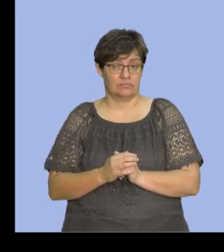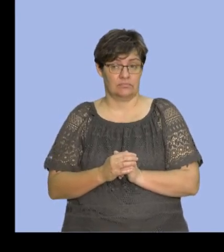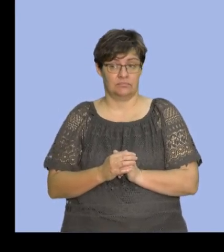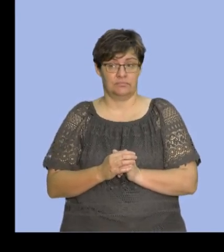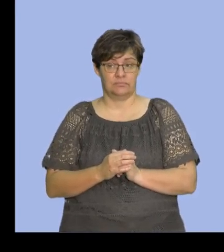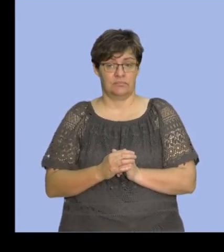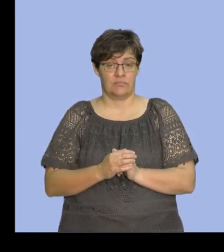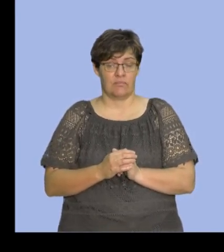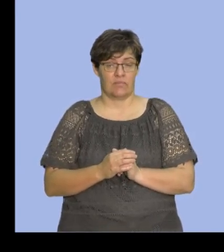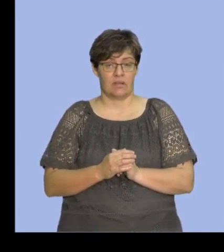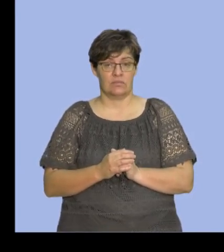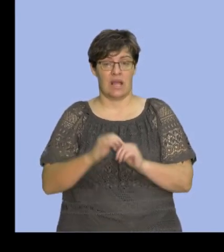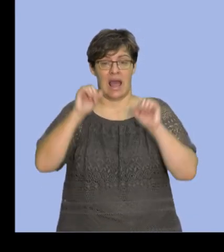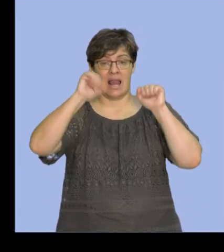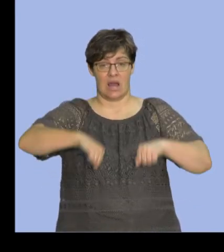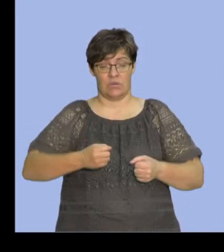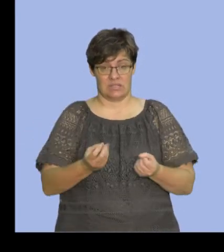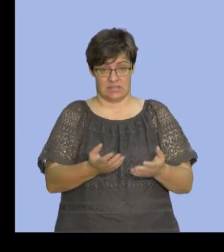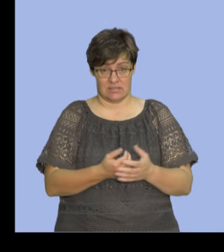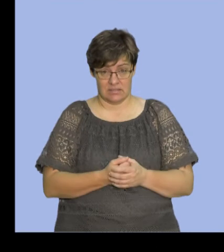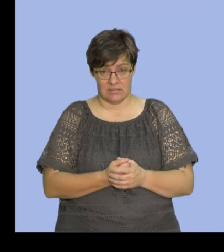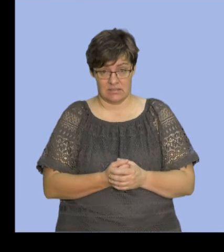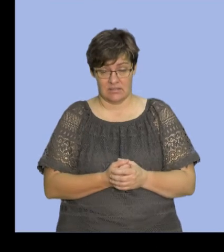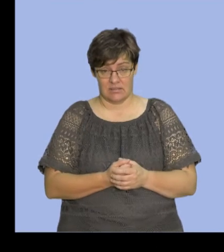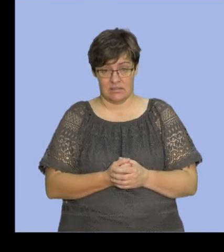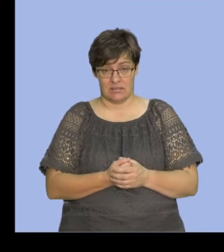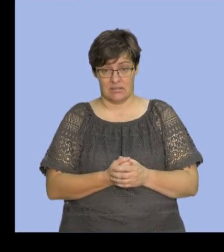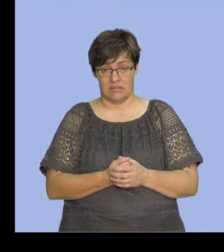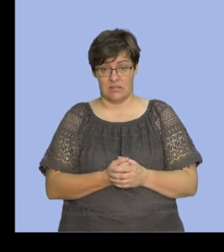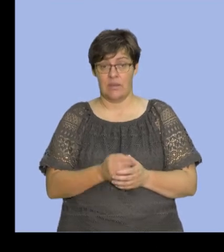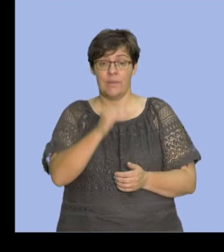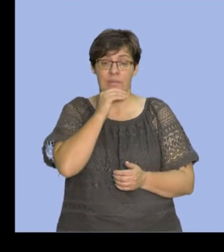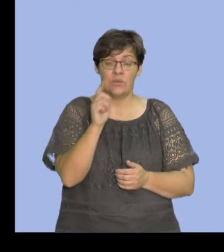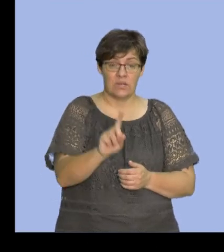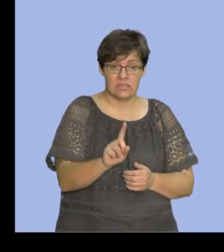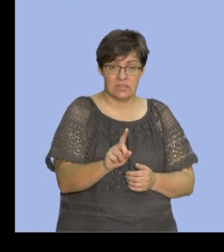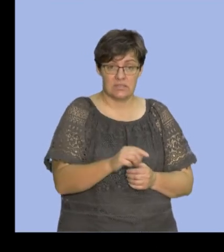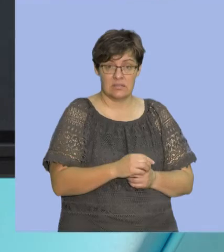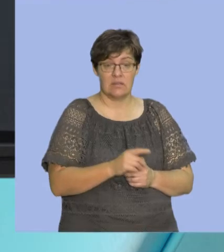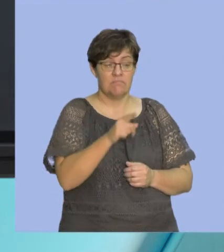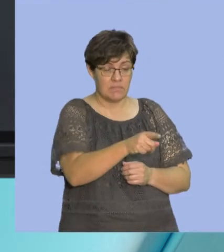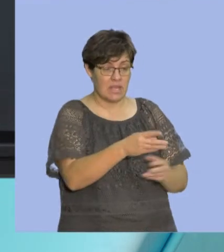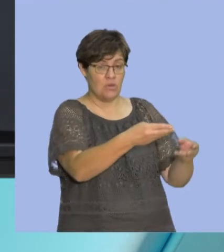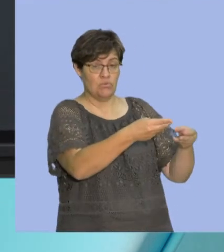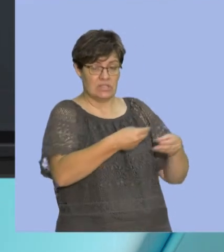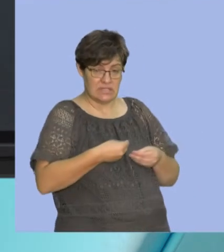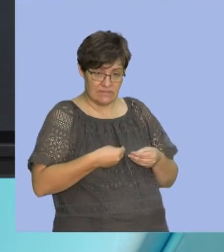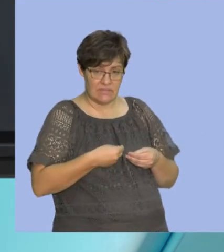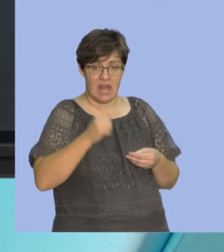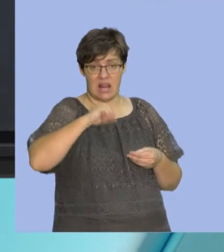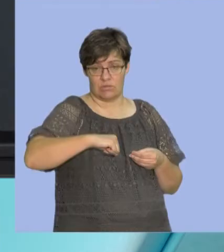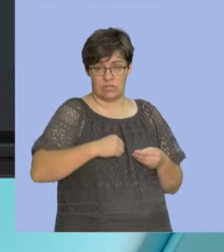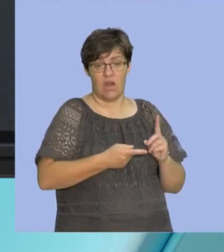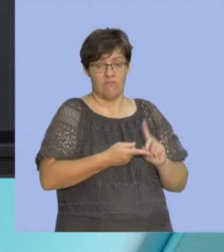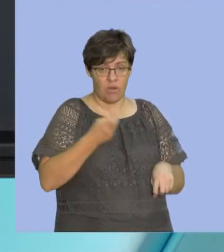it was an allowance, right? That means you had received an allowance